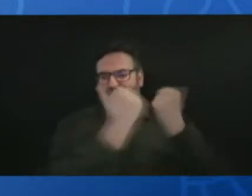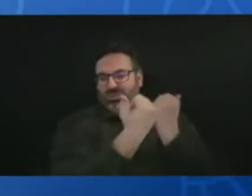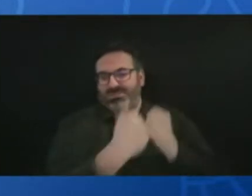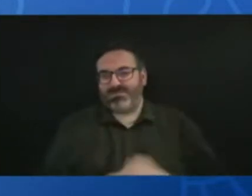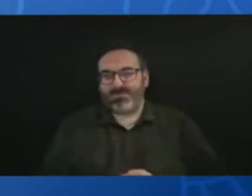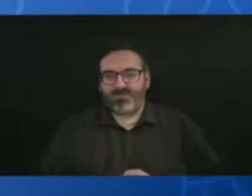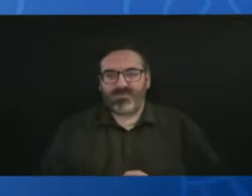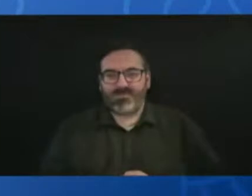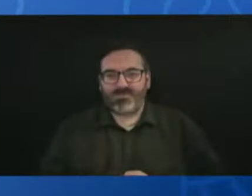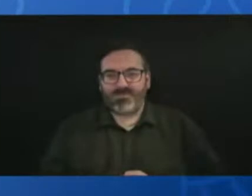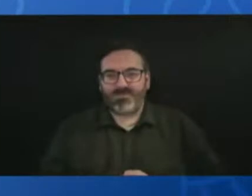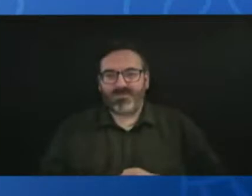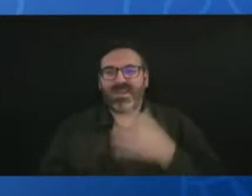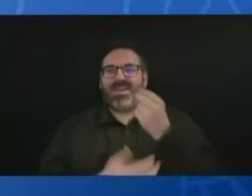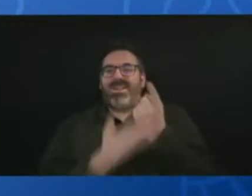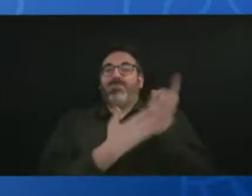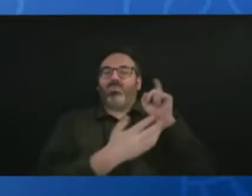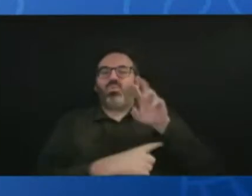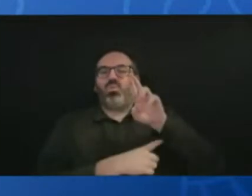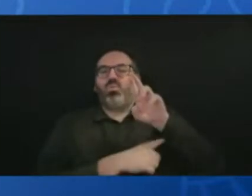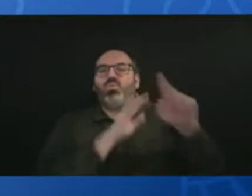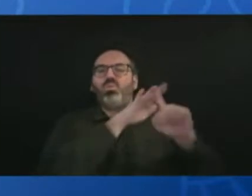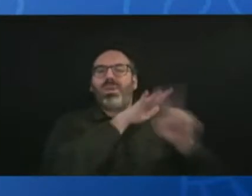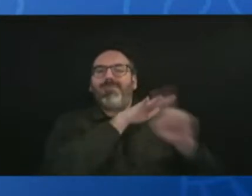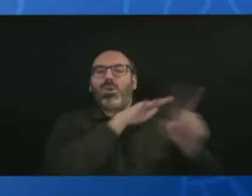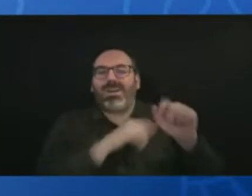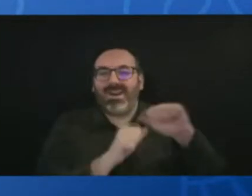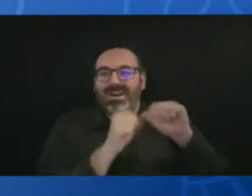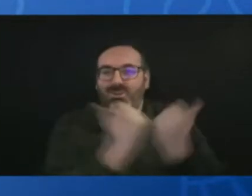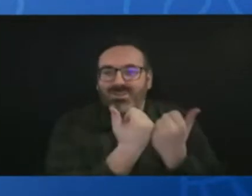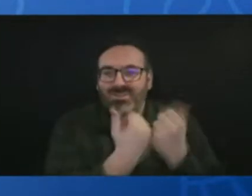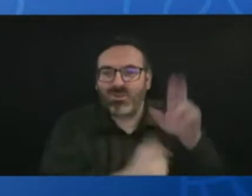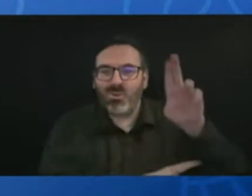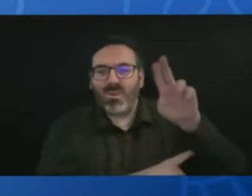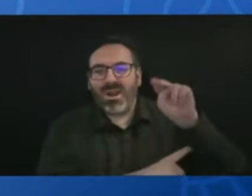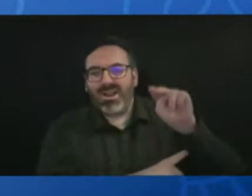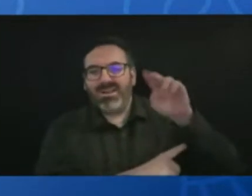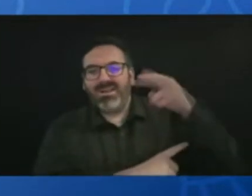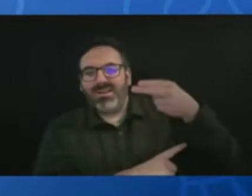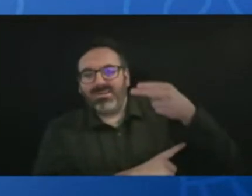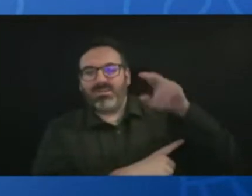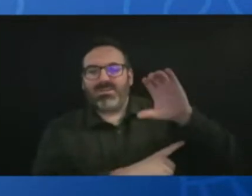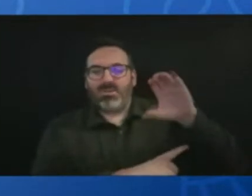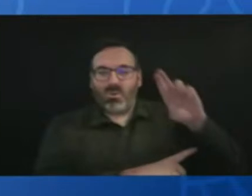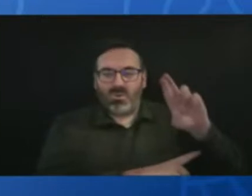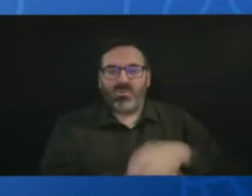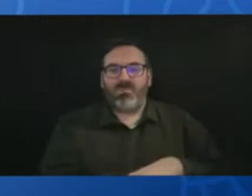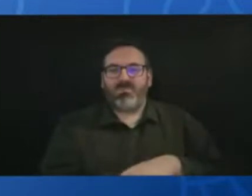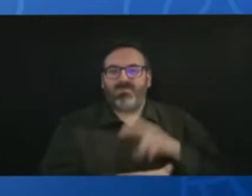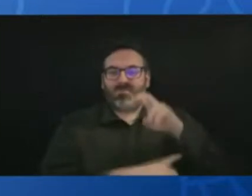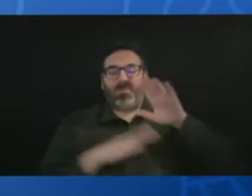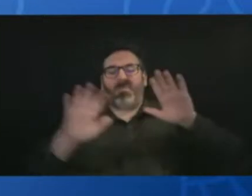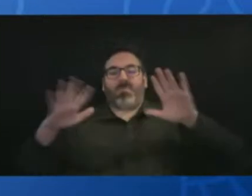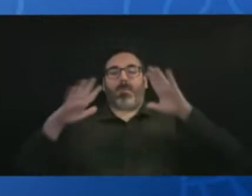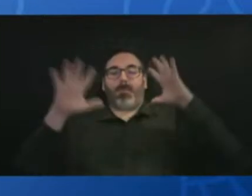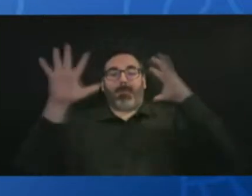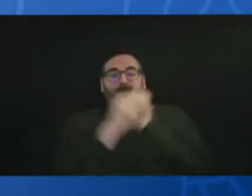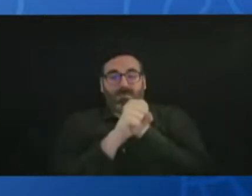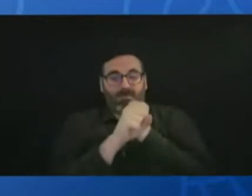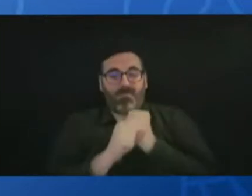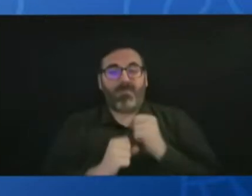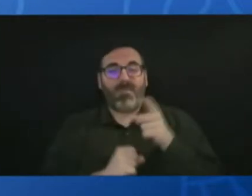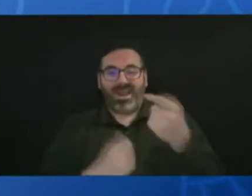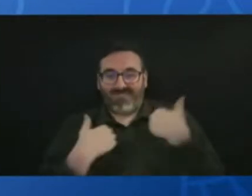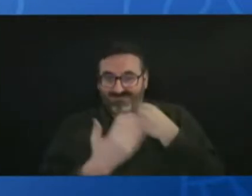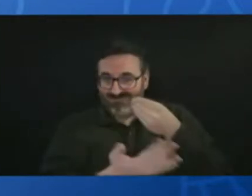is, okay, you cut funding, you did this, you did that, but it's having and will have a major impact because it's